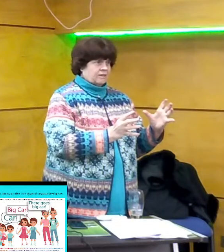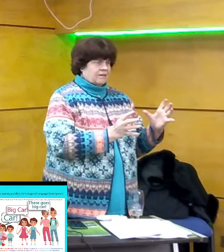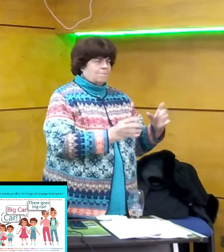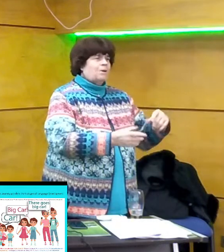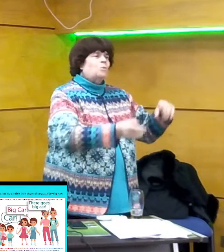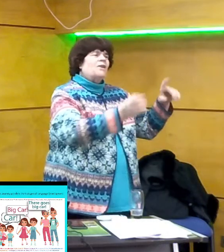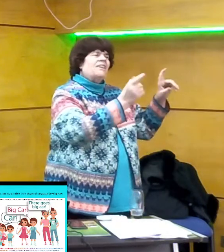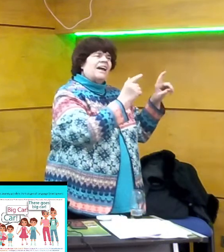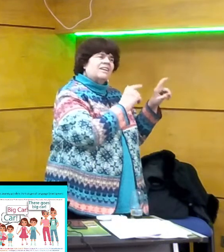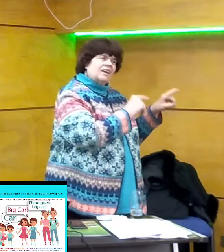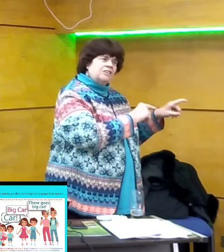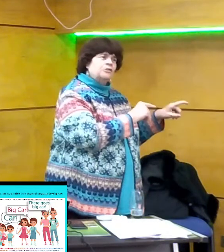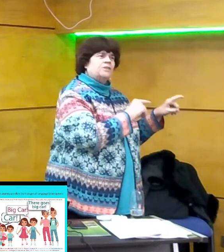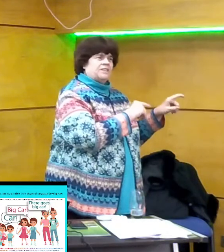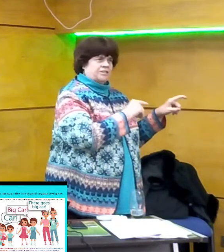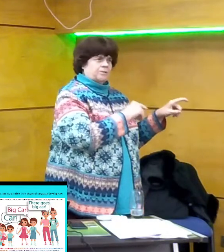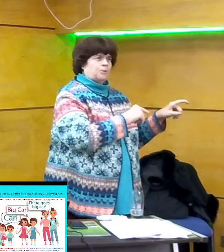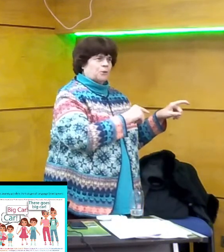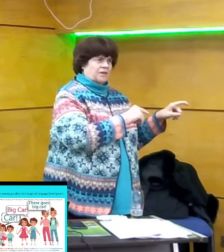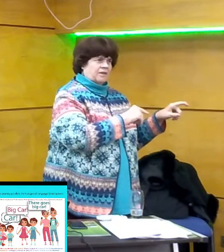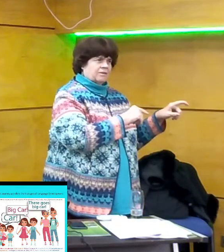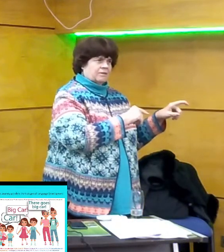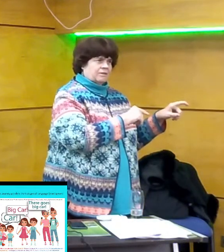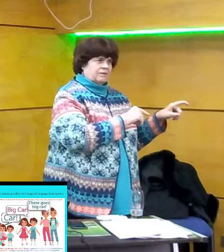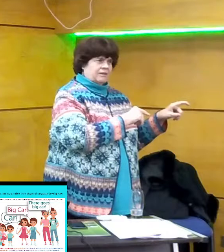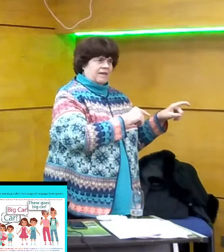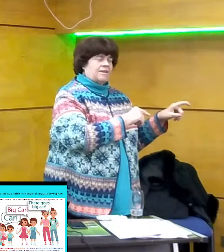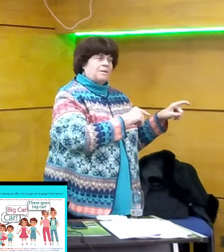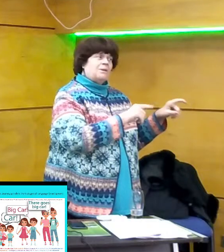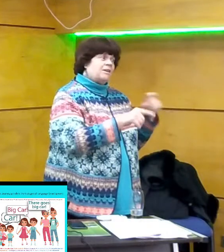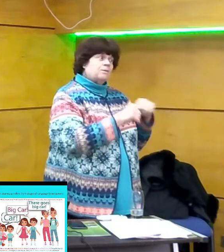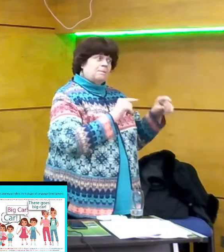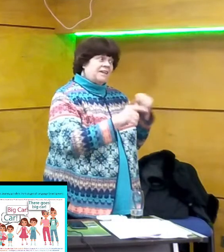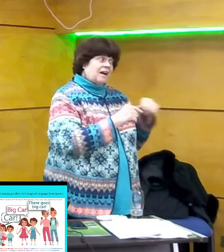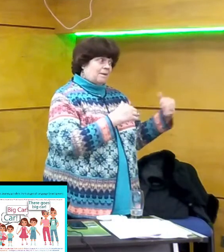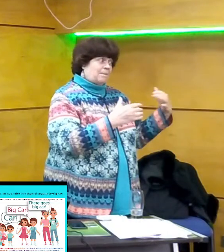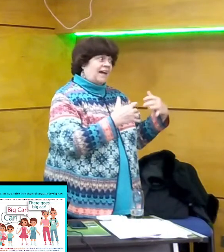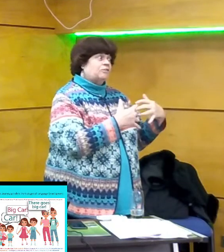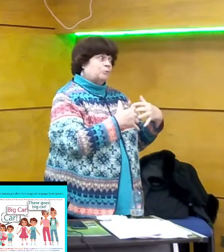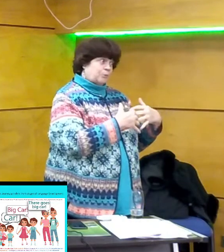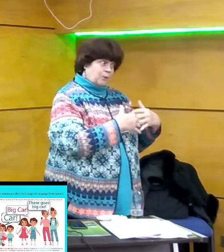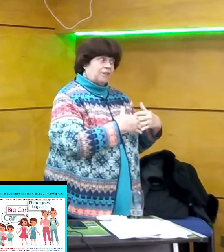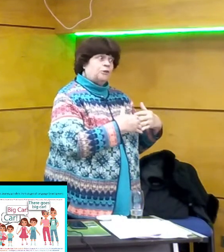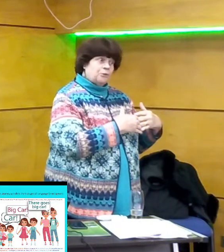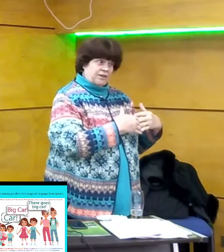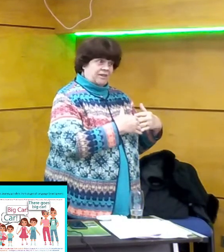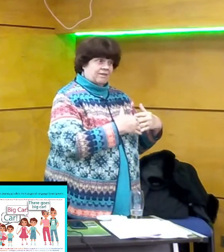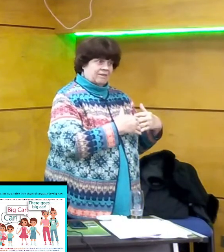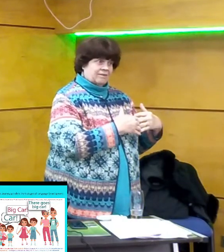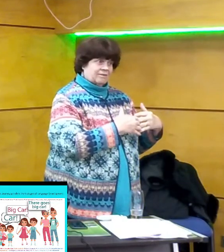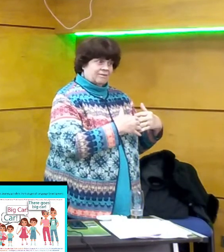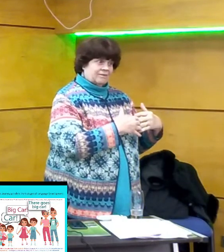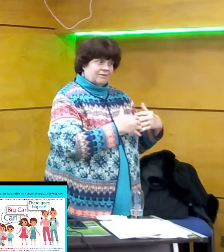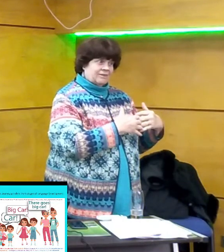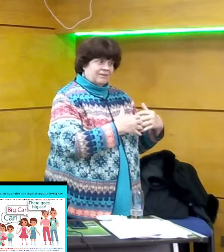be, but what that country is supporting. And they may or may not match with what you think.